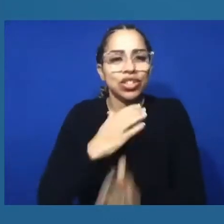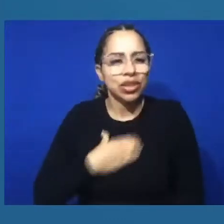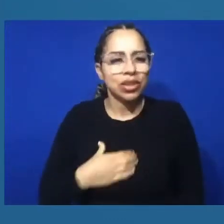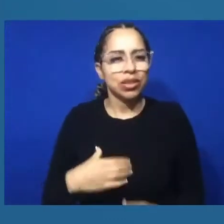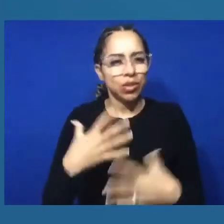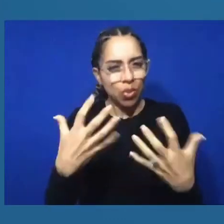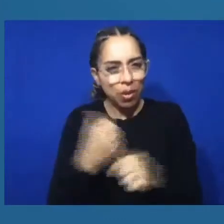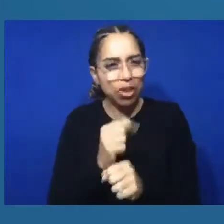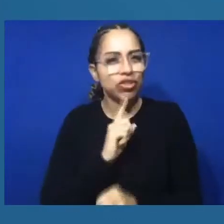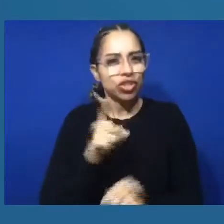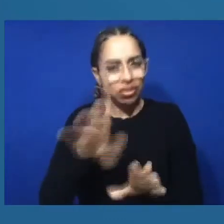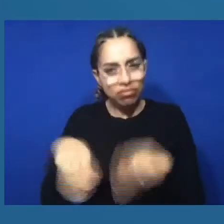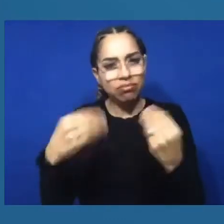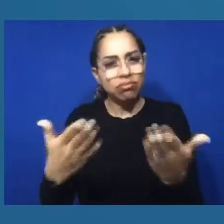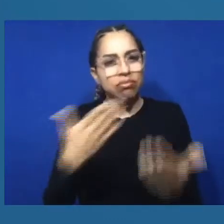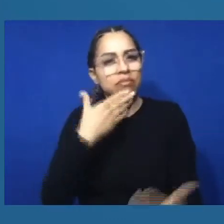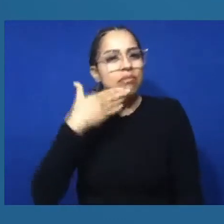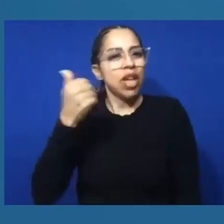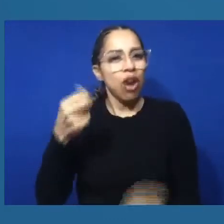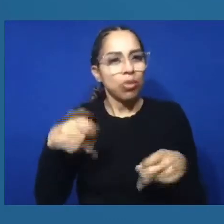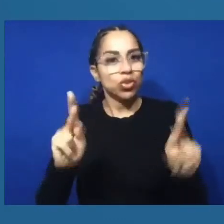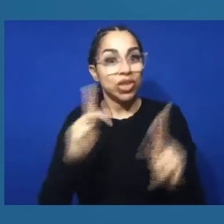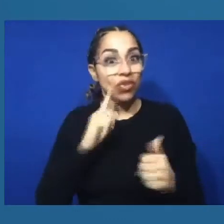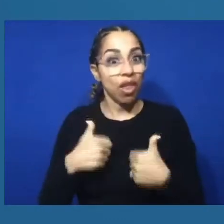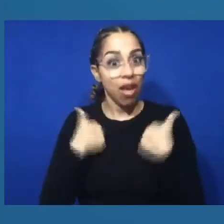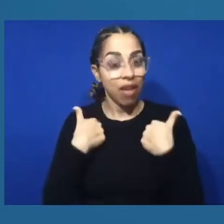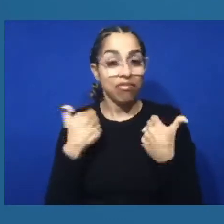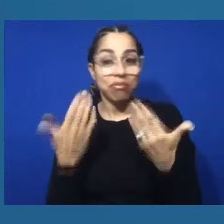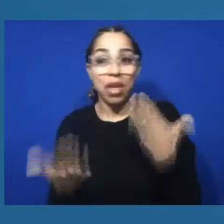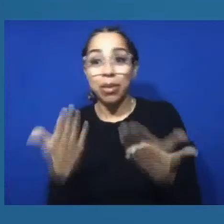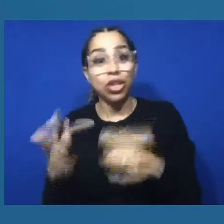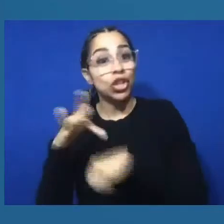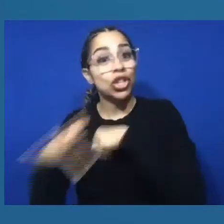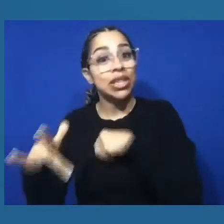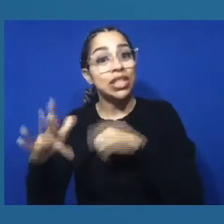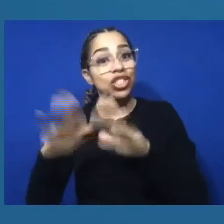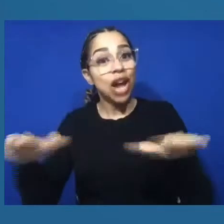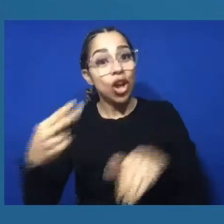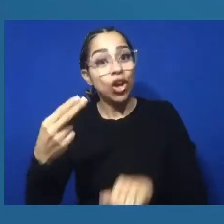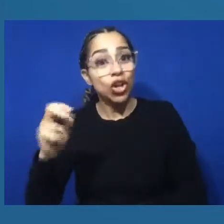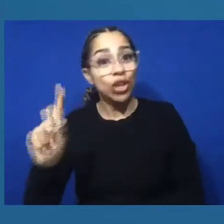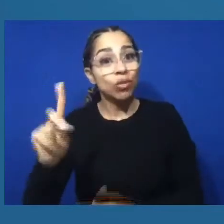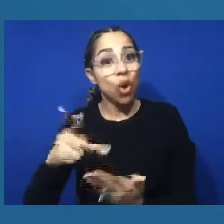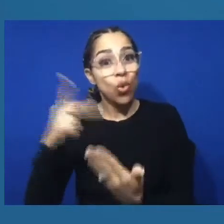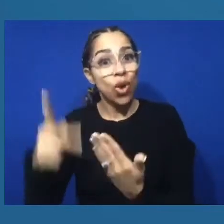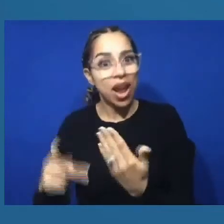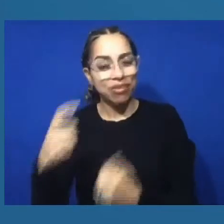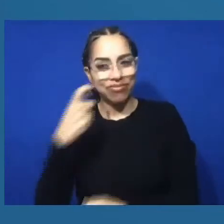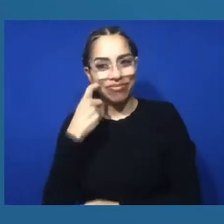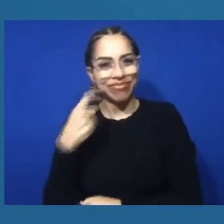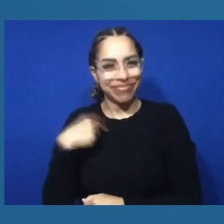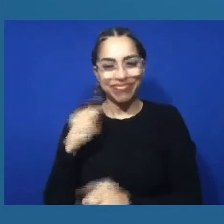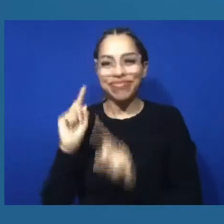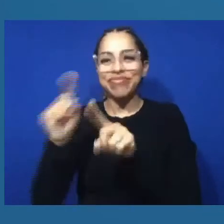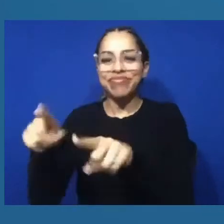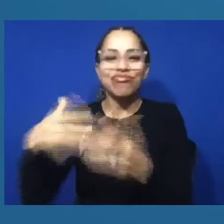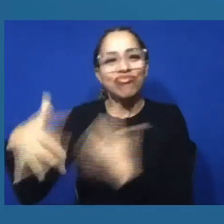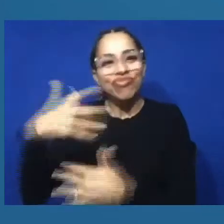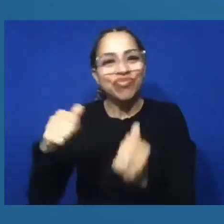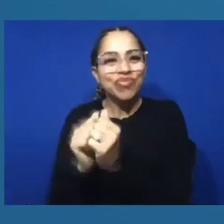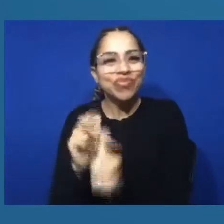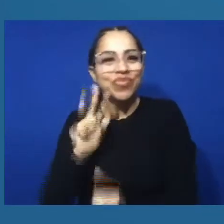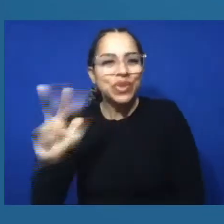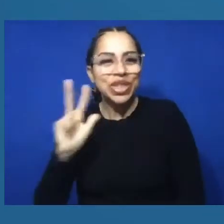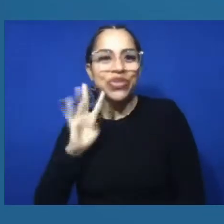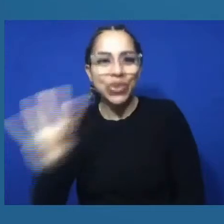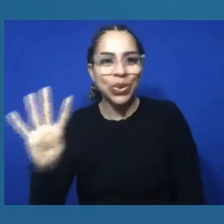early childhood programs that I just had a chance to experience with some delightful 3- and 4-year-olds. They have newborns here,